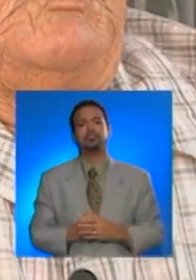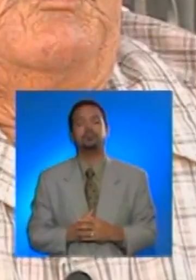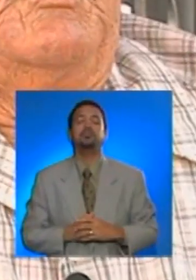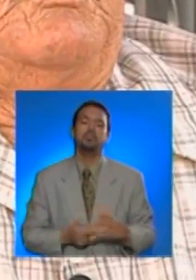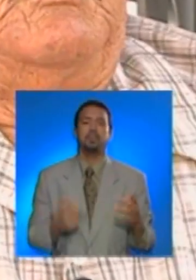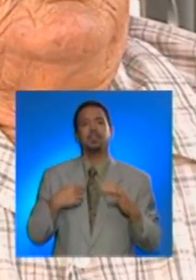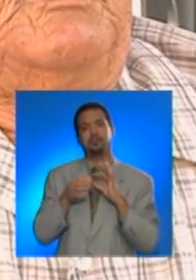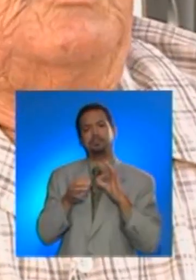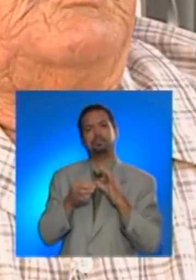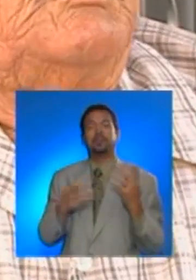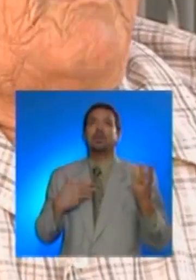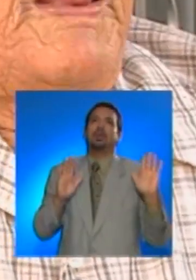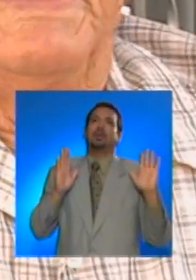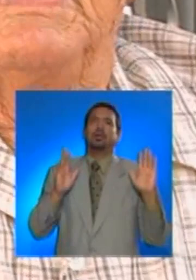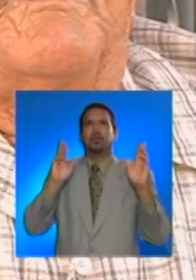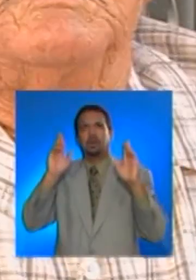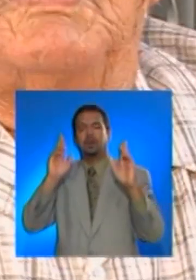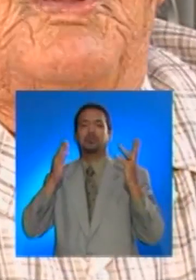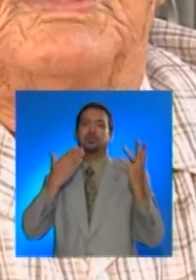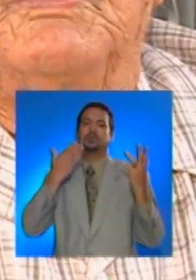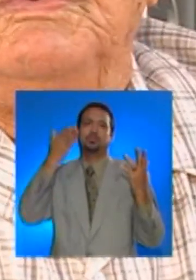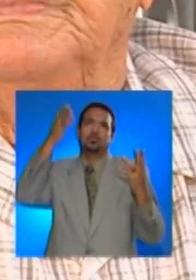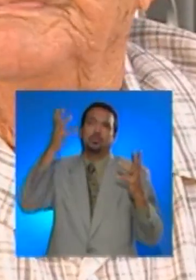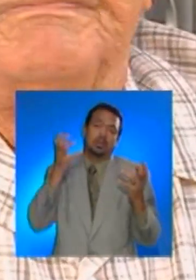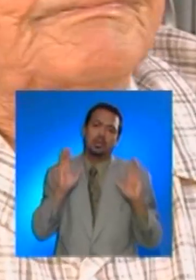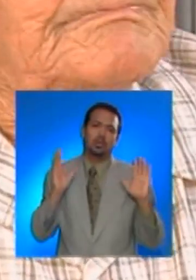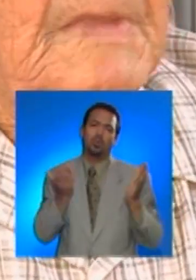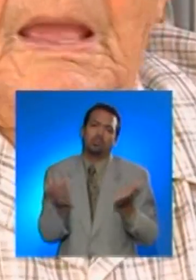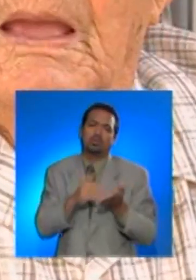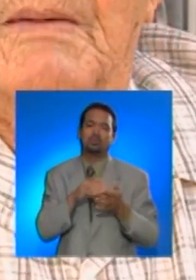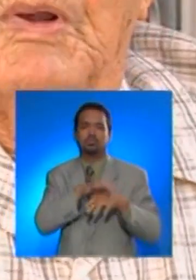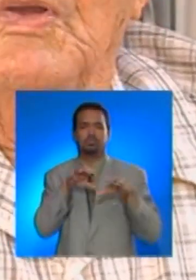May God never permit another earthquake like that.